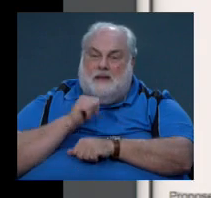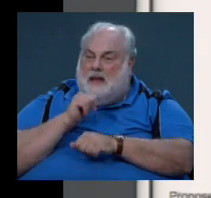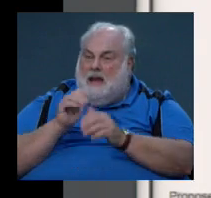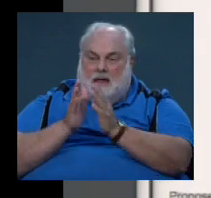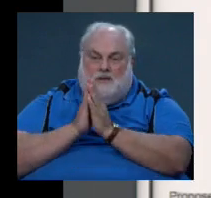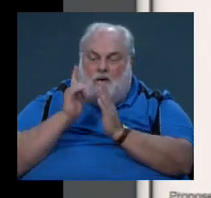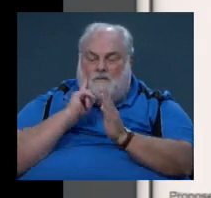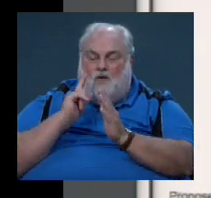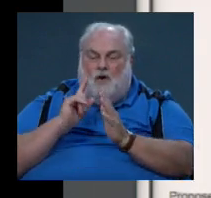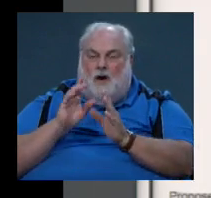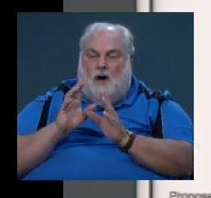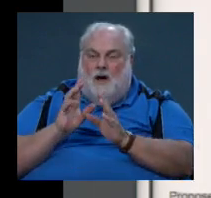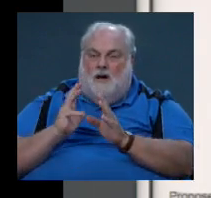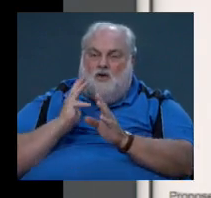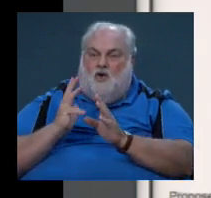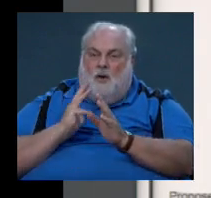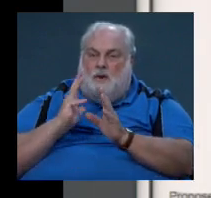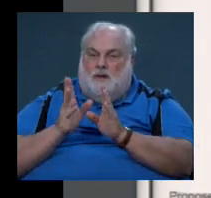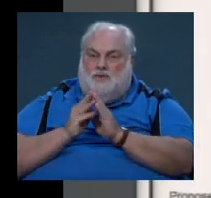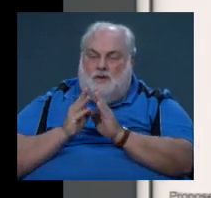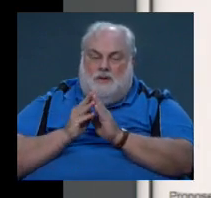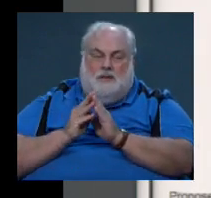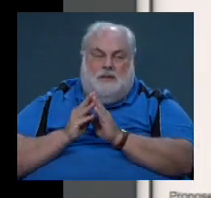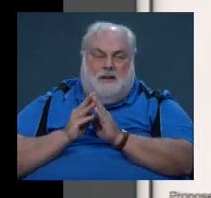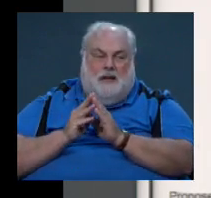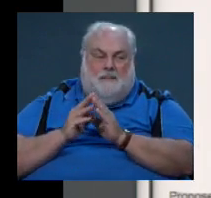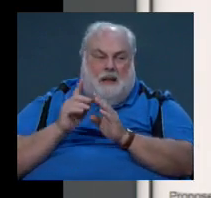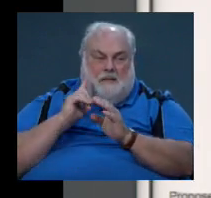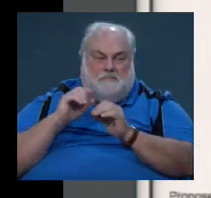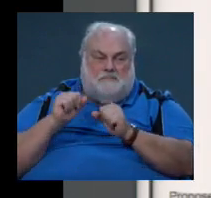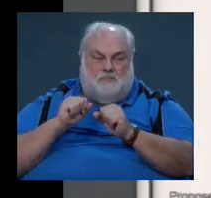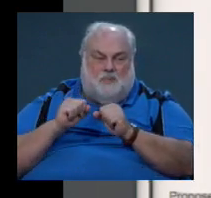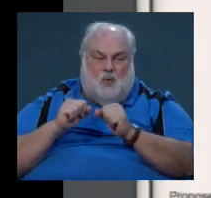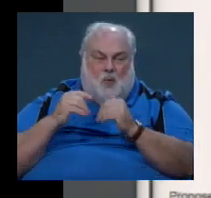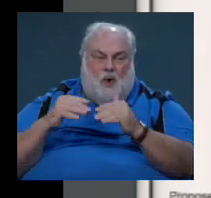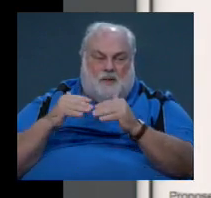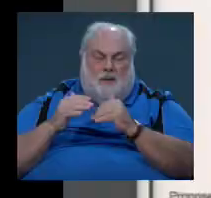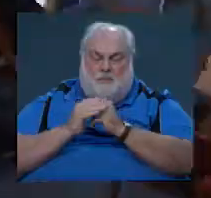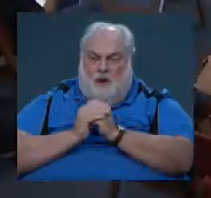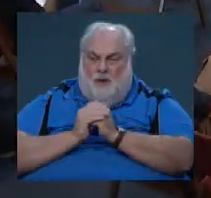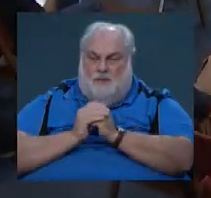lot of loud noise, music, or loud praying.